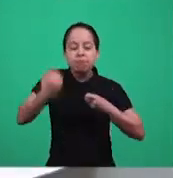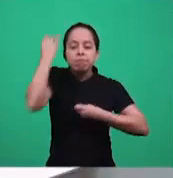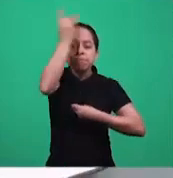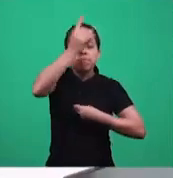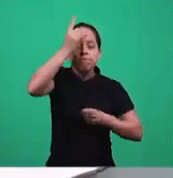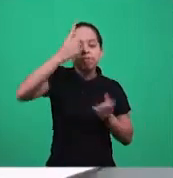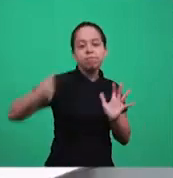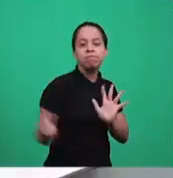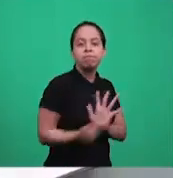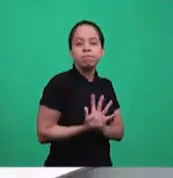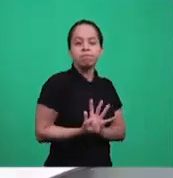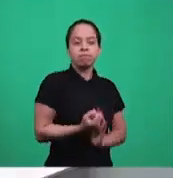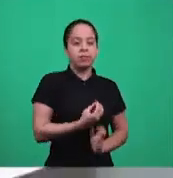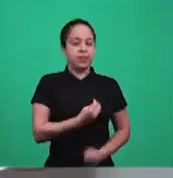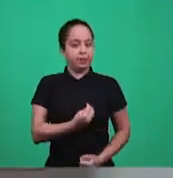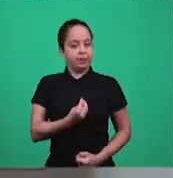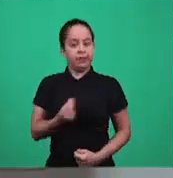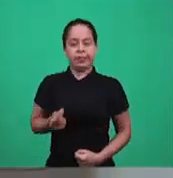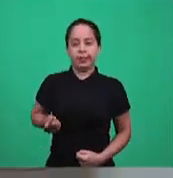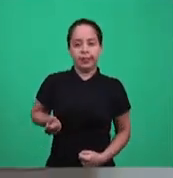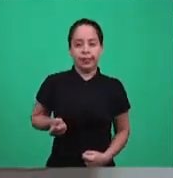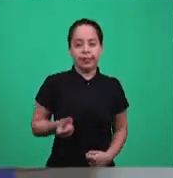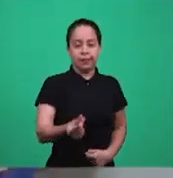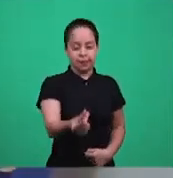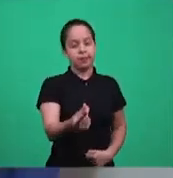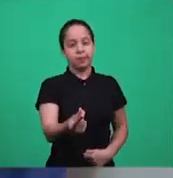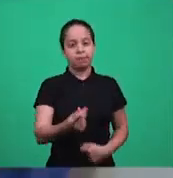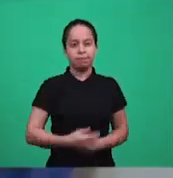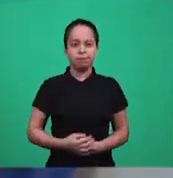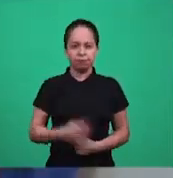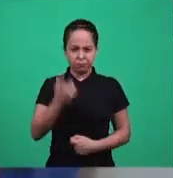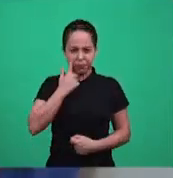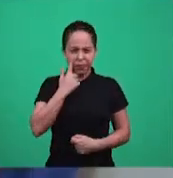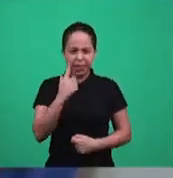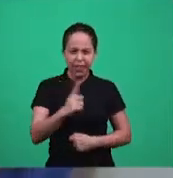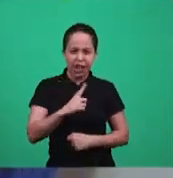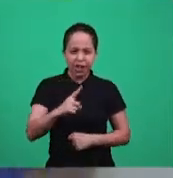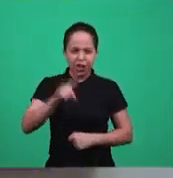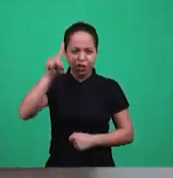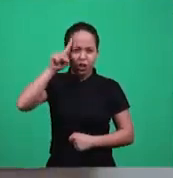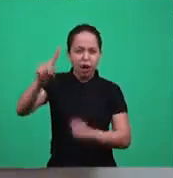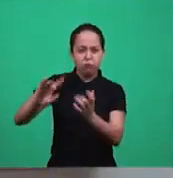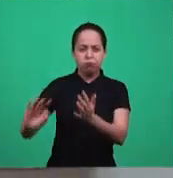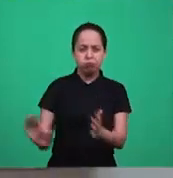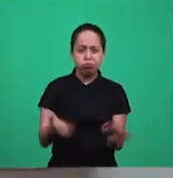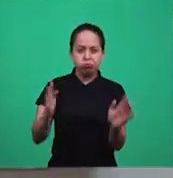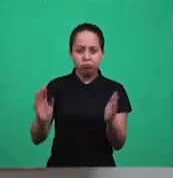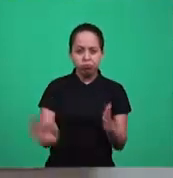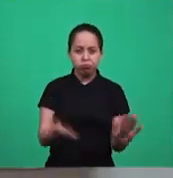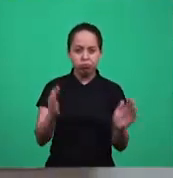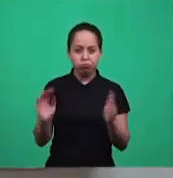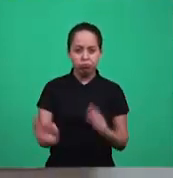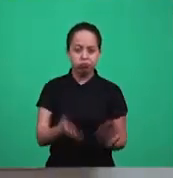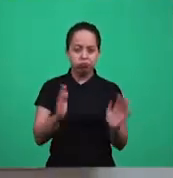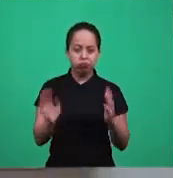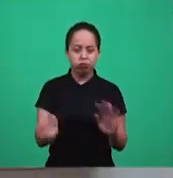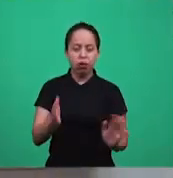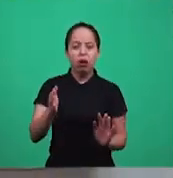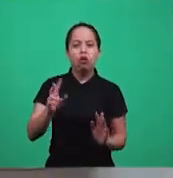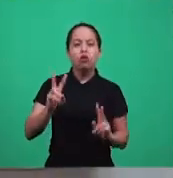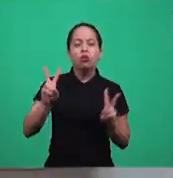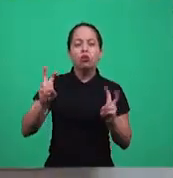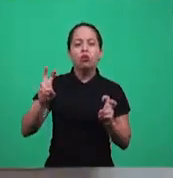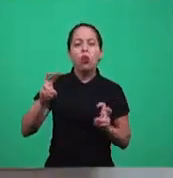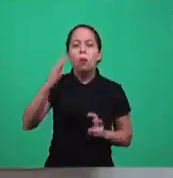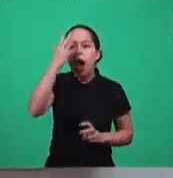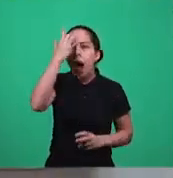the promise. You know what the promise is? Eternal life. The world is passing by. We don't